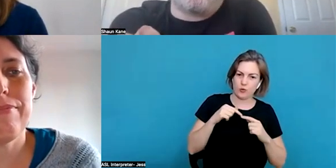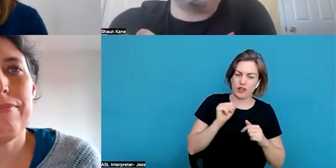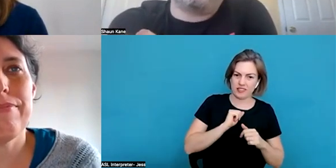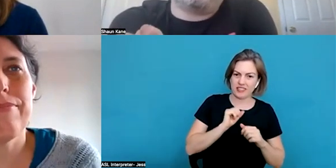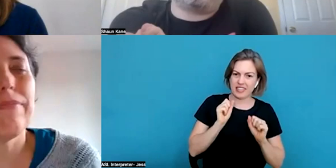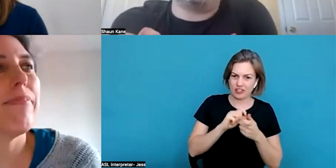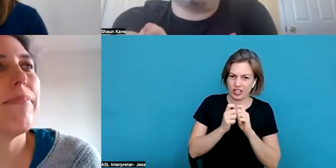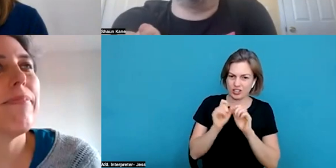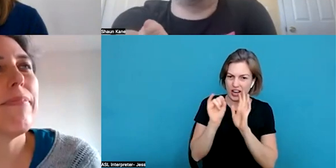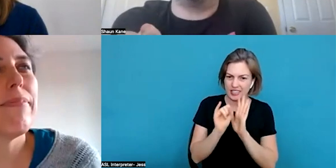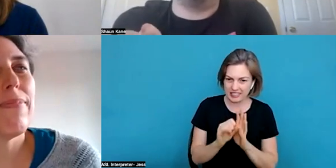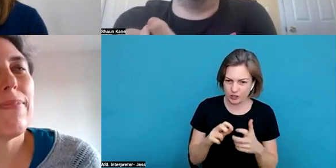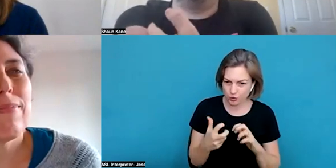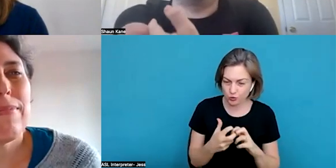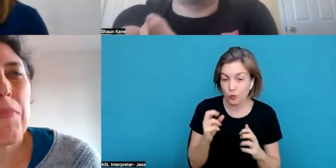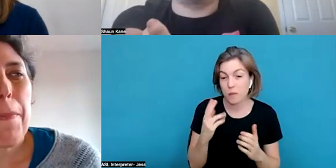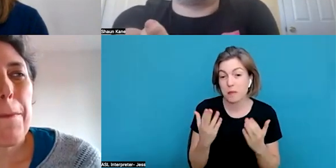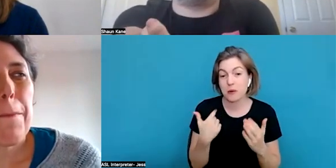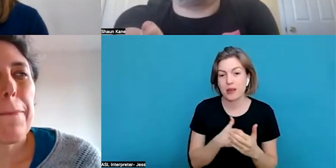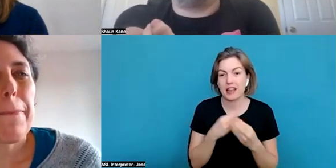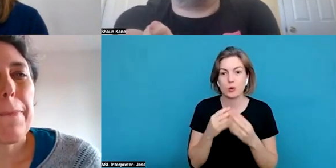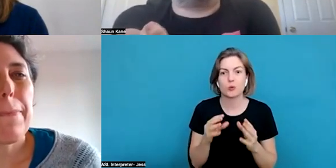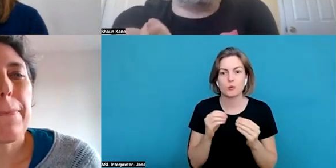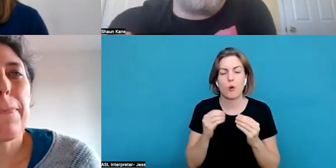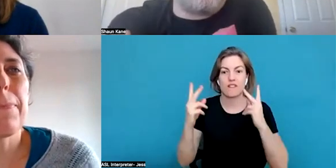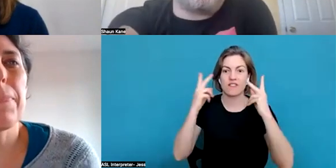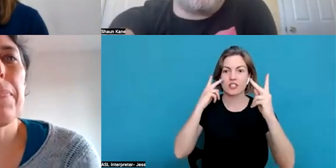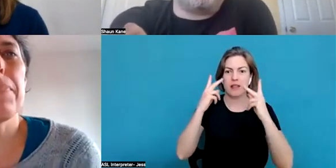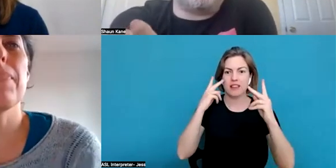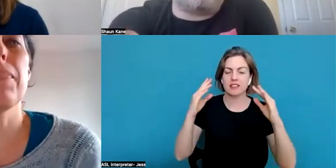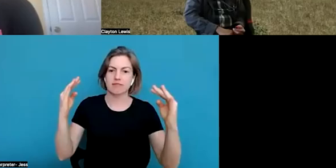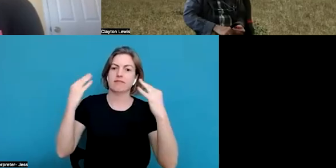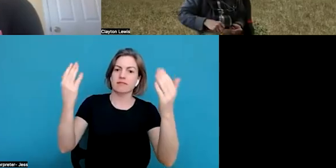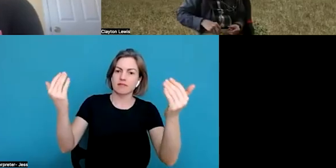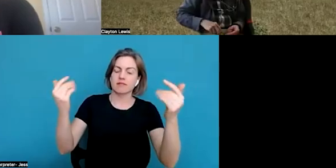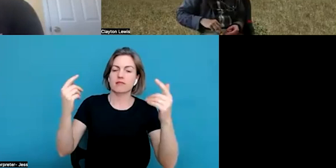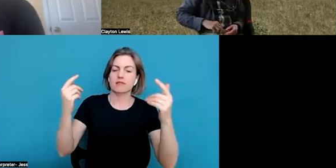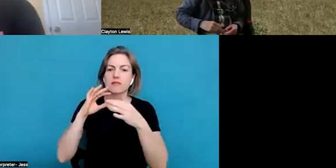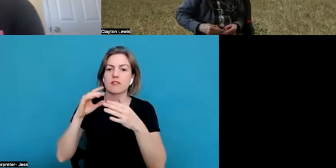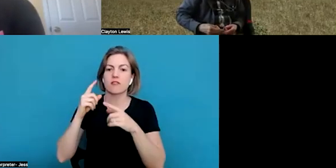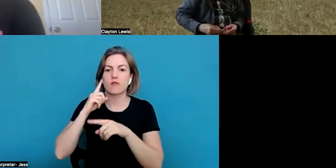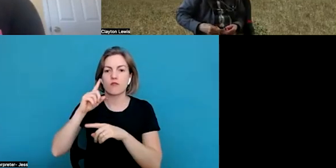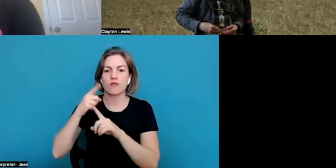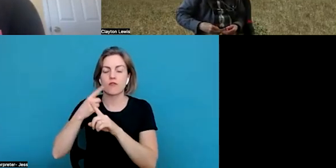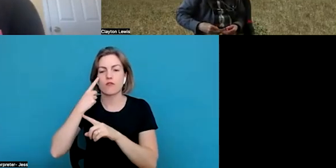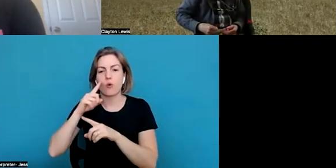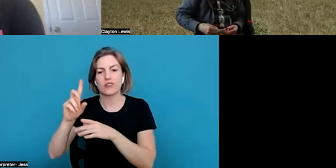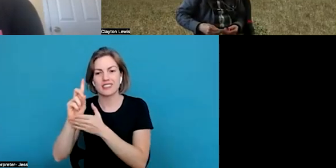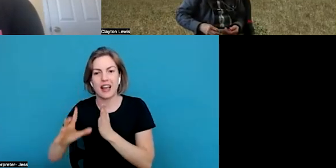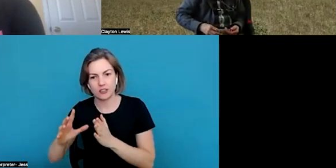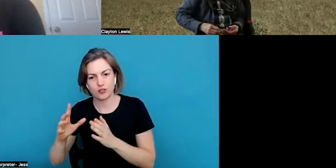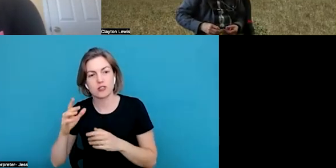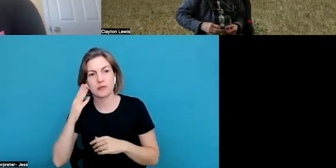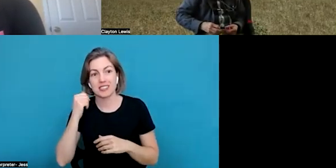issues, perhaps, right? Or we might lose some visibility, especially from the perspective of designers, that people with disabilities